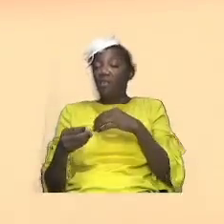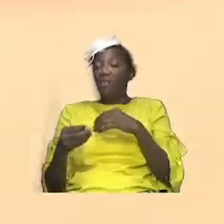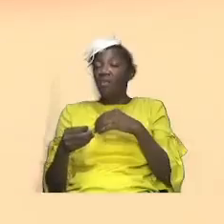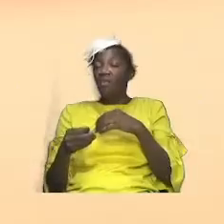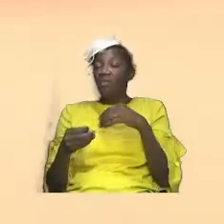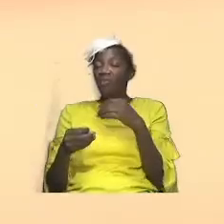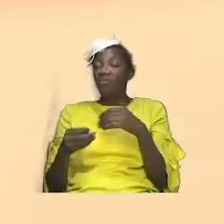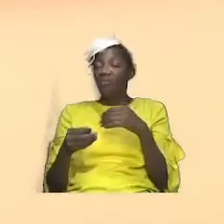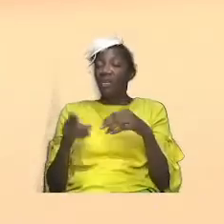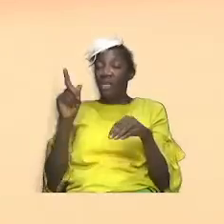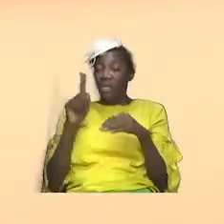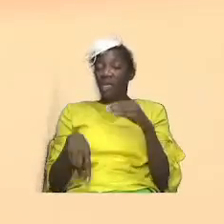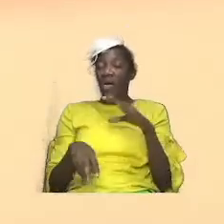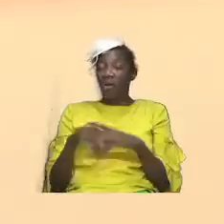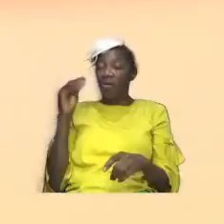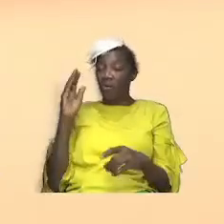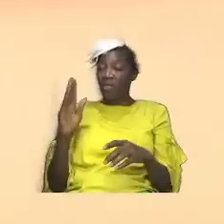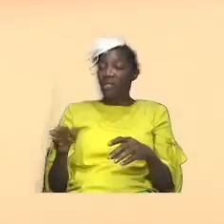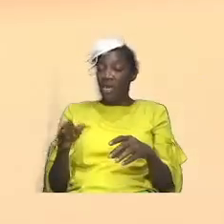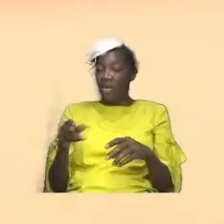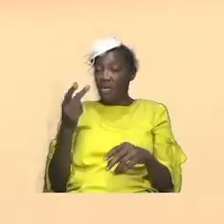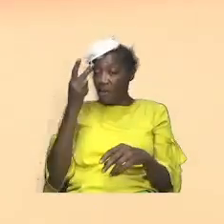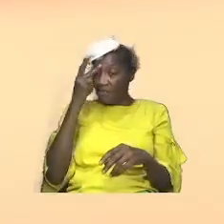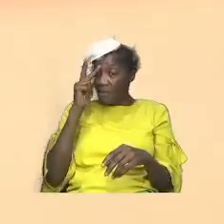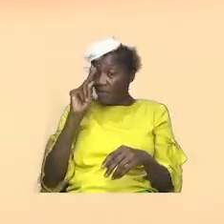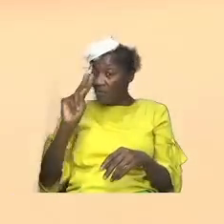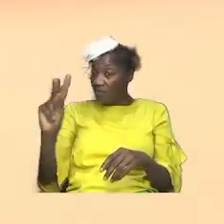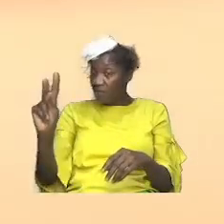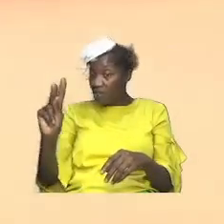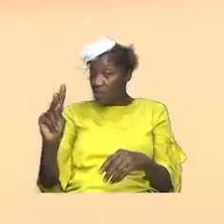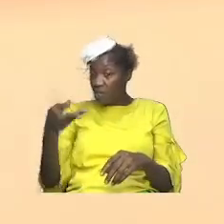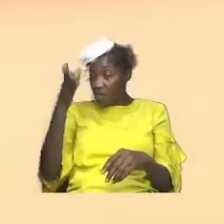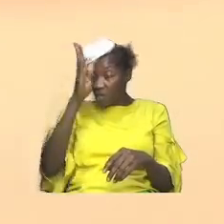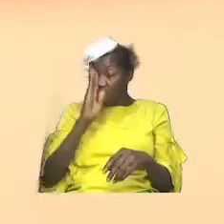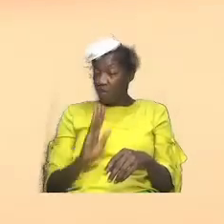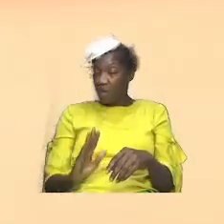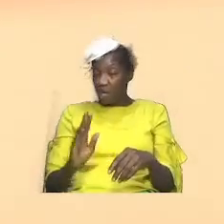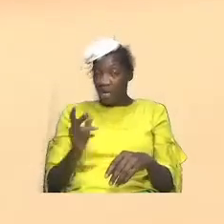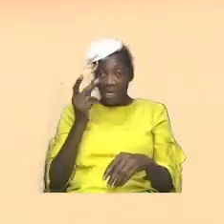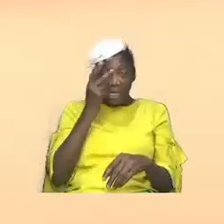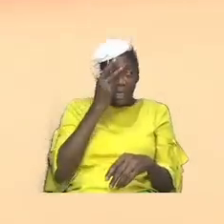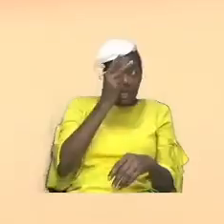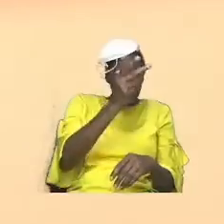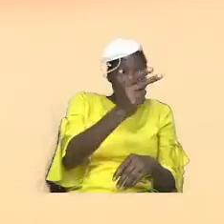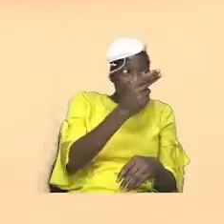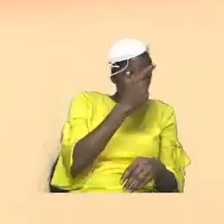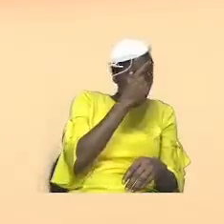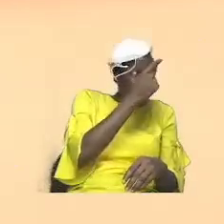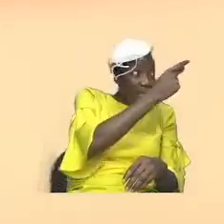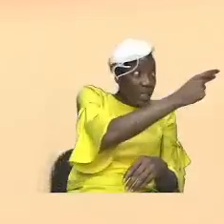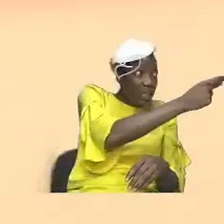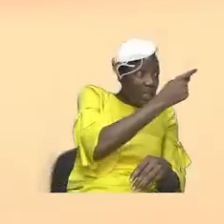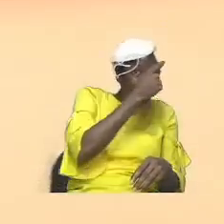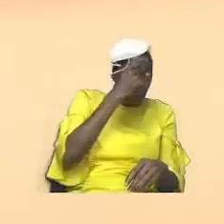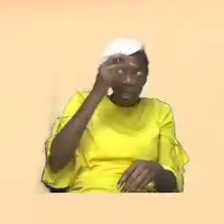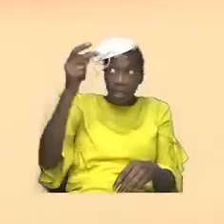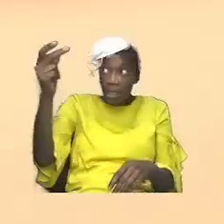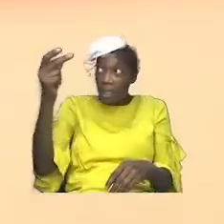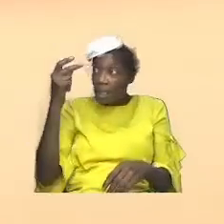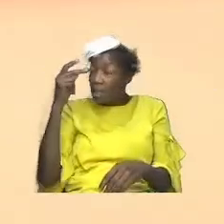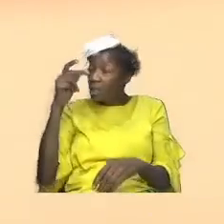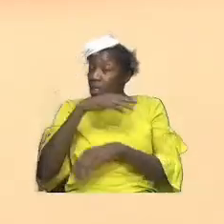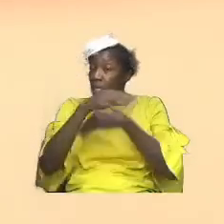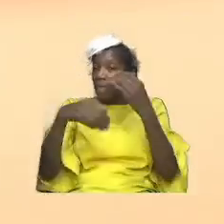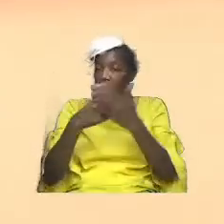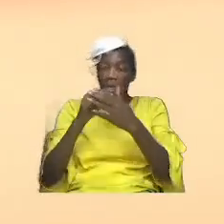scope of the vision of Almighty God. His eyes go to and fro in all the earth. And